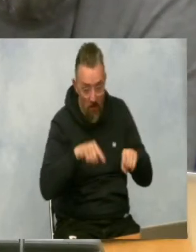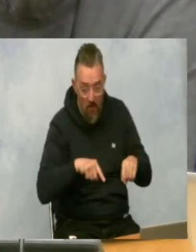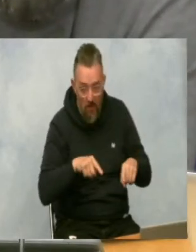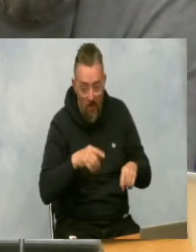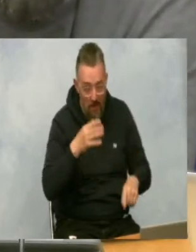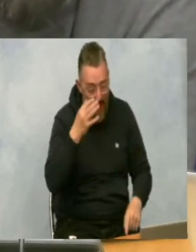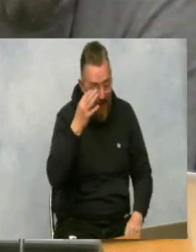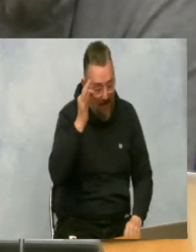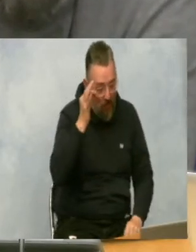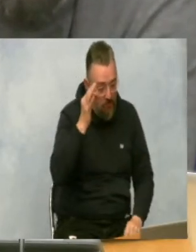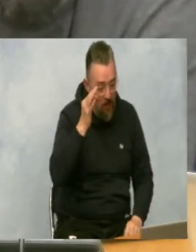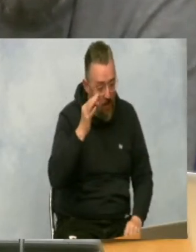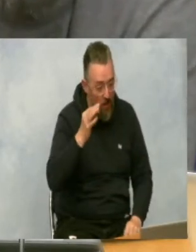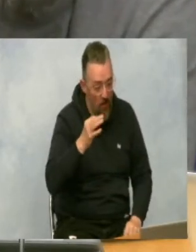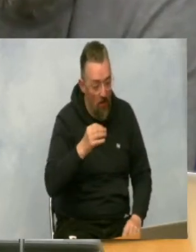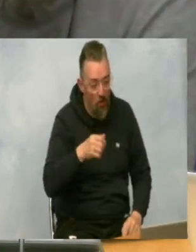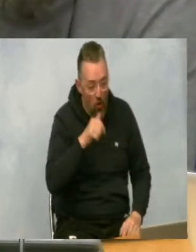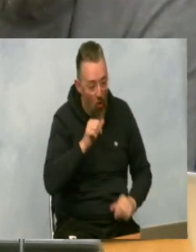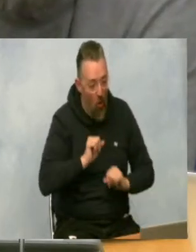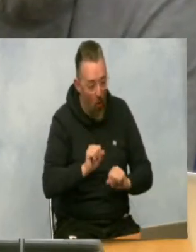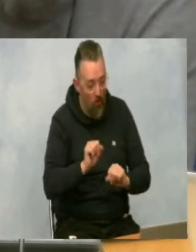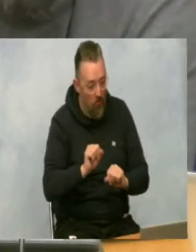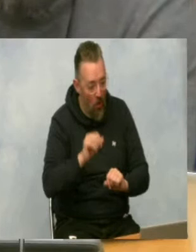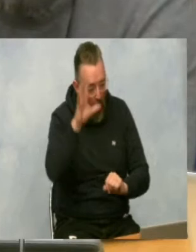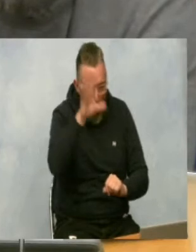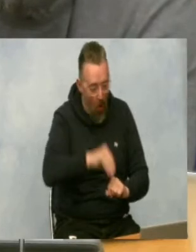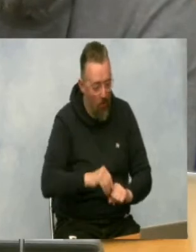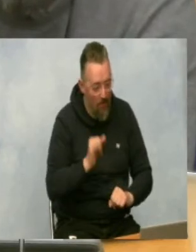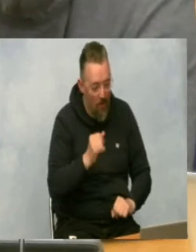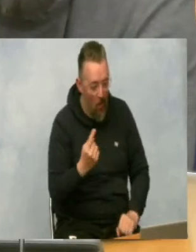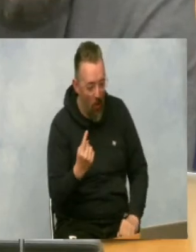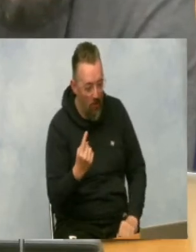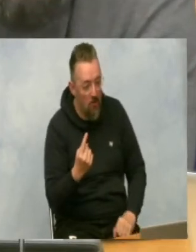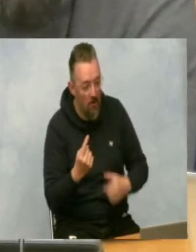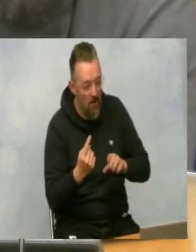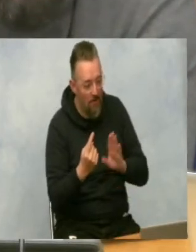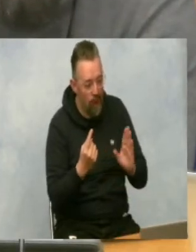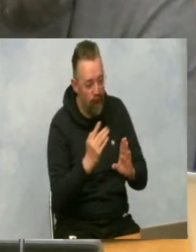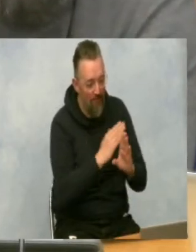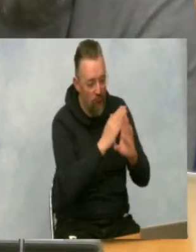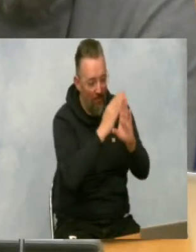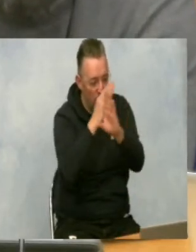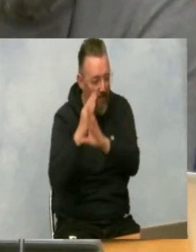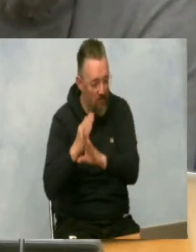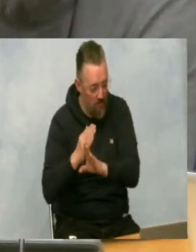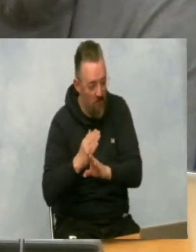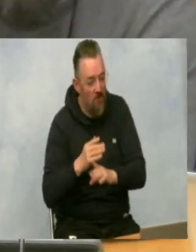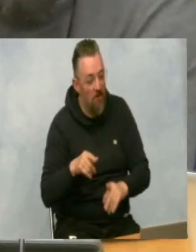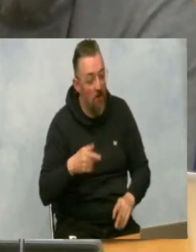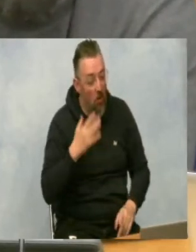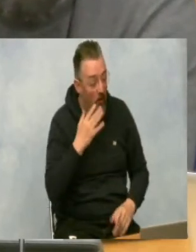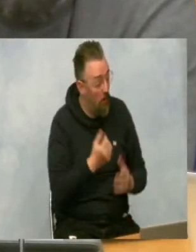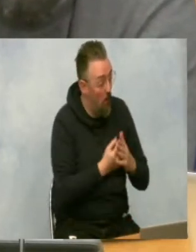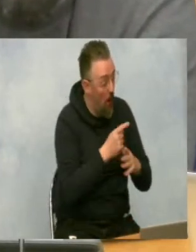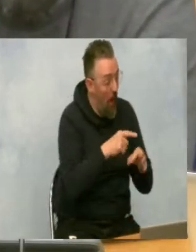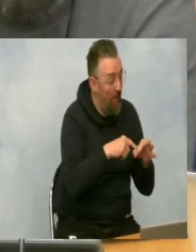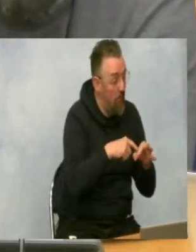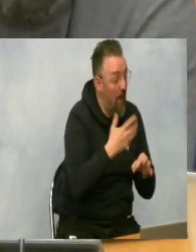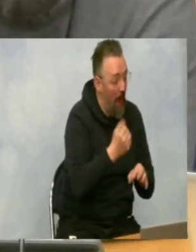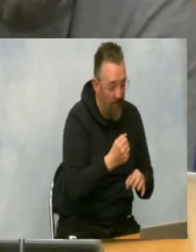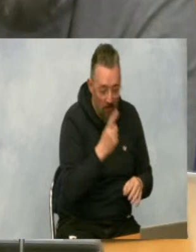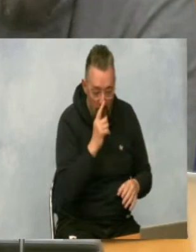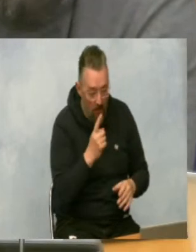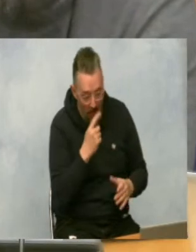council's actually a minority owner, and being able to kind of strategically purchase properties when they become available in those